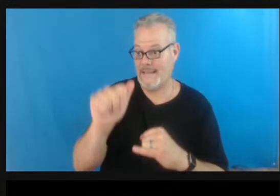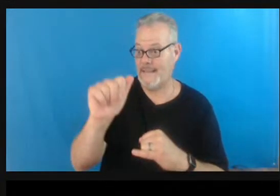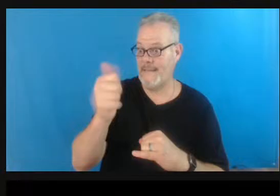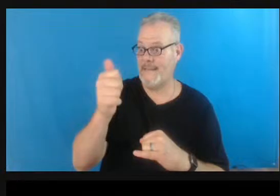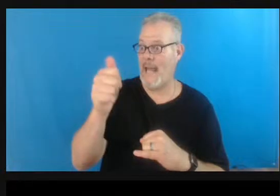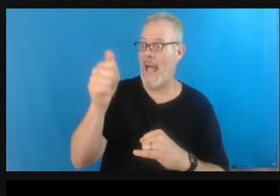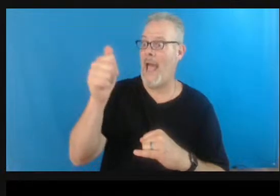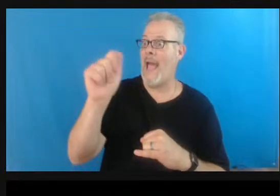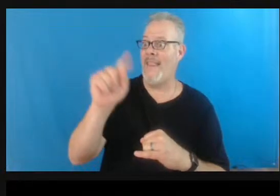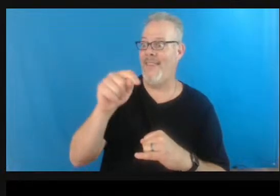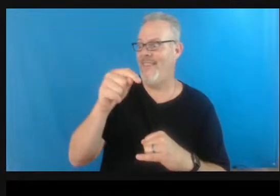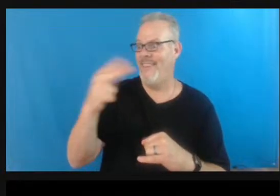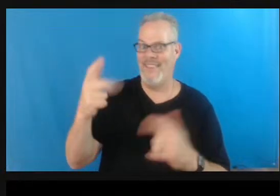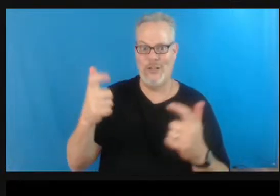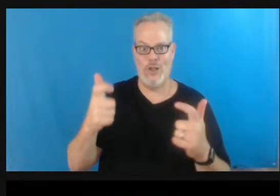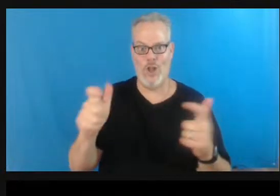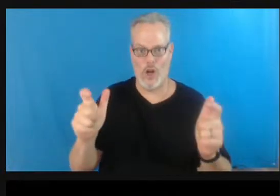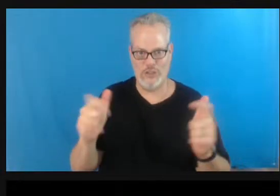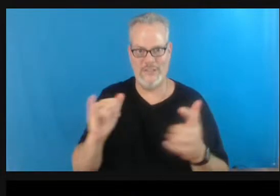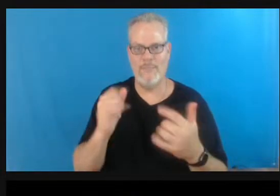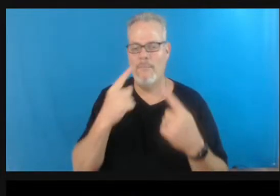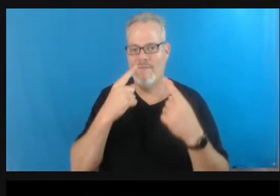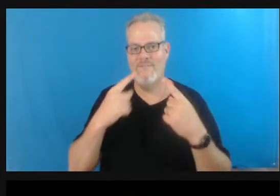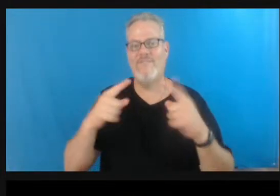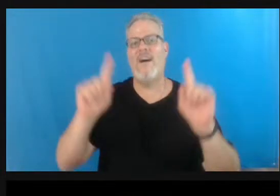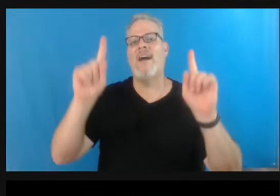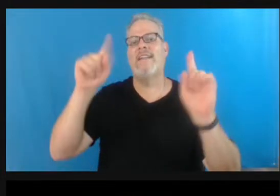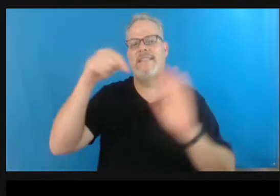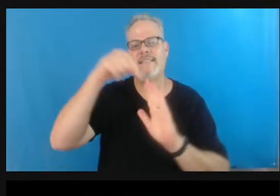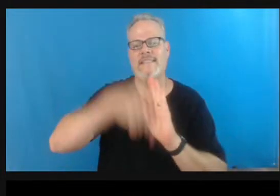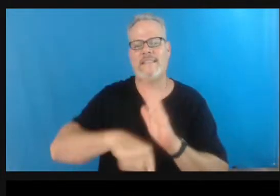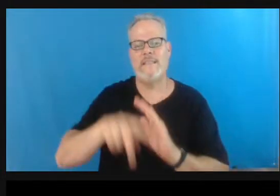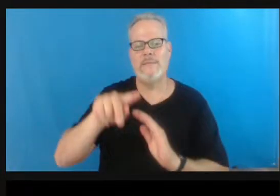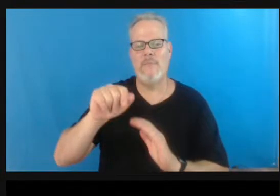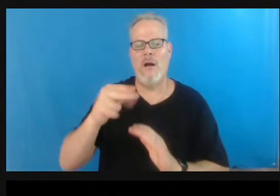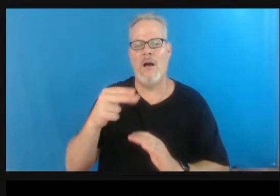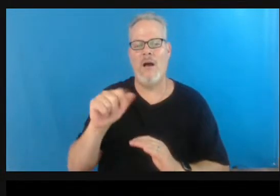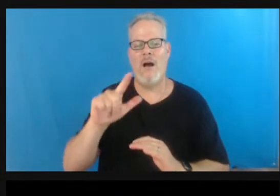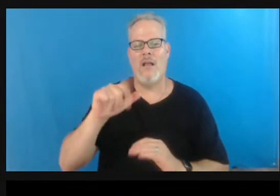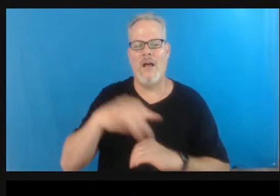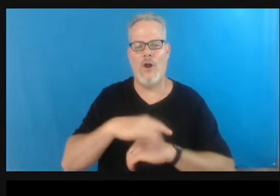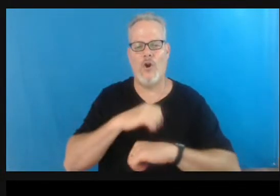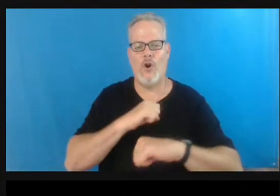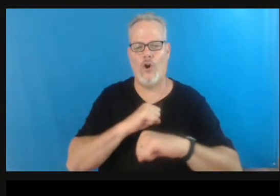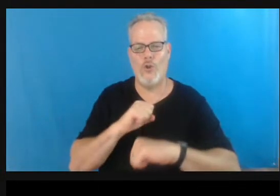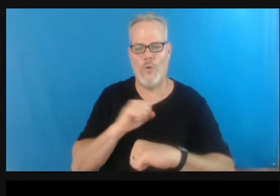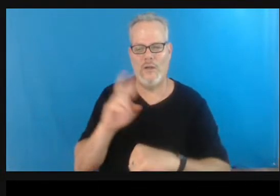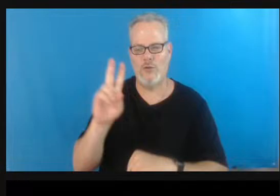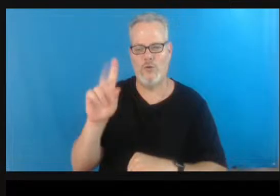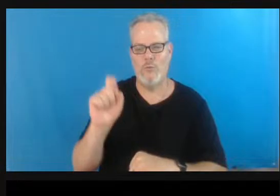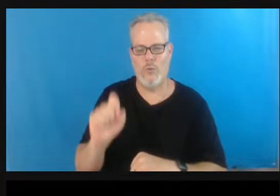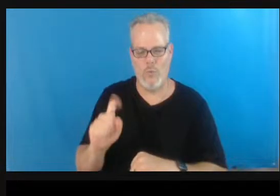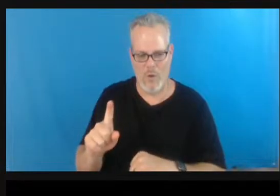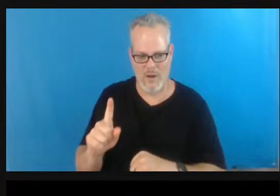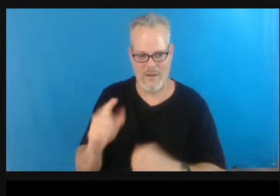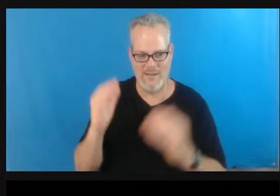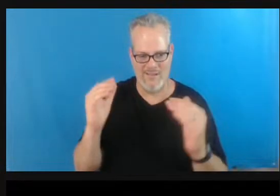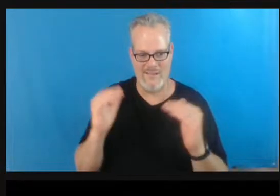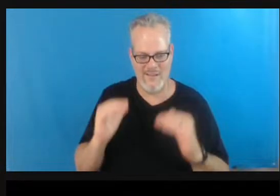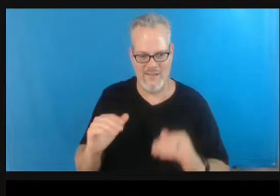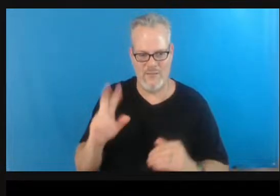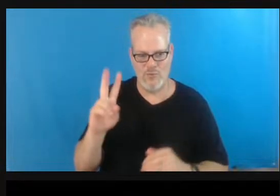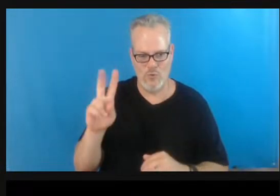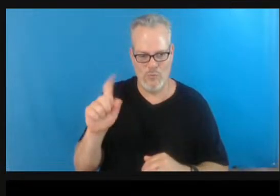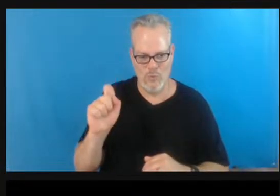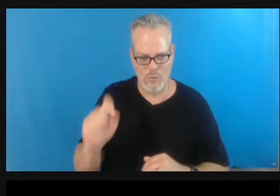finally a deep Pahala earthquake at 2.1. And then you have another one here at number 12 as well, with